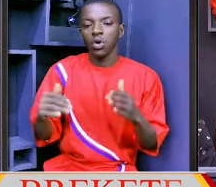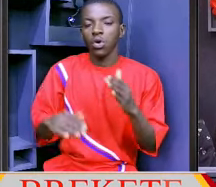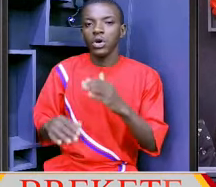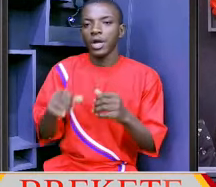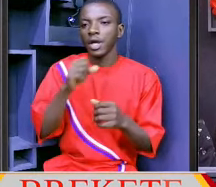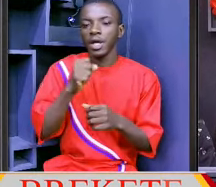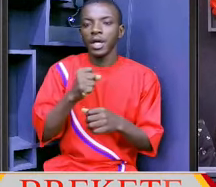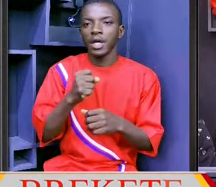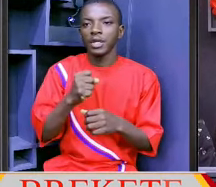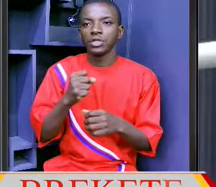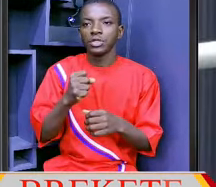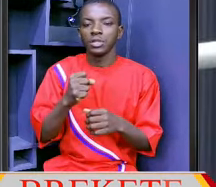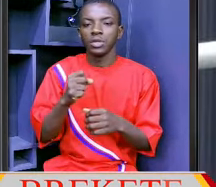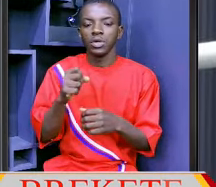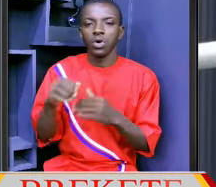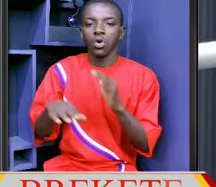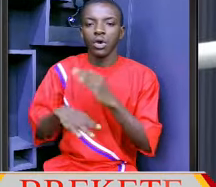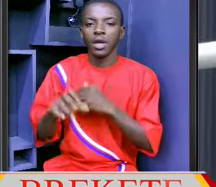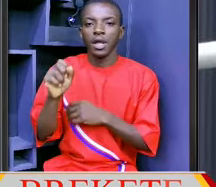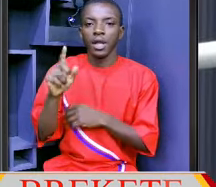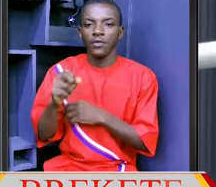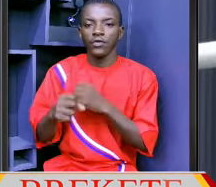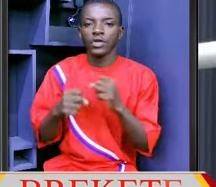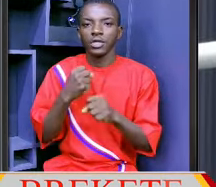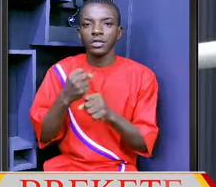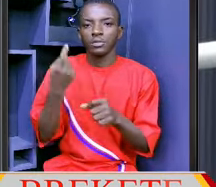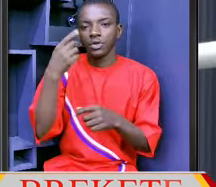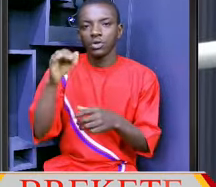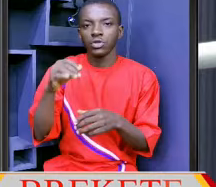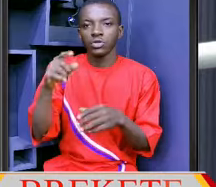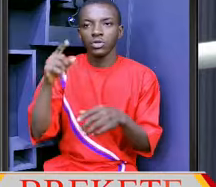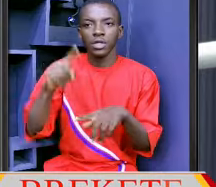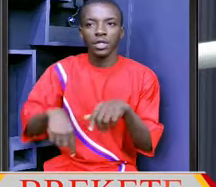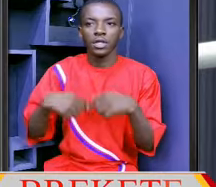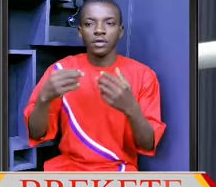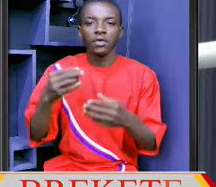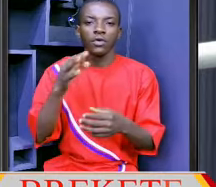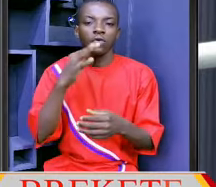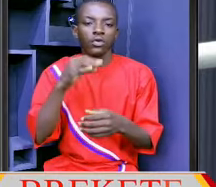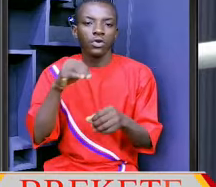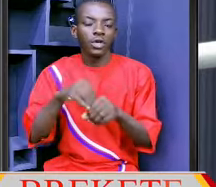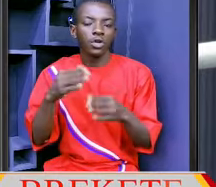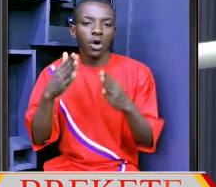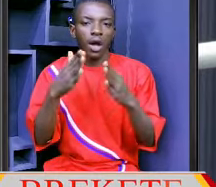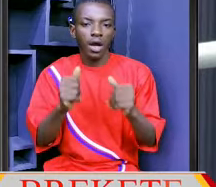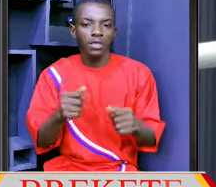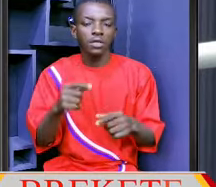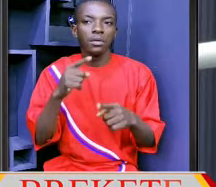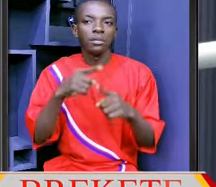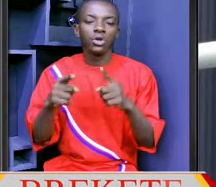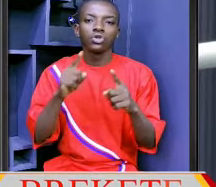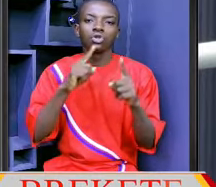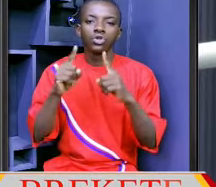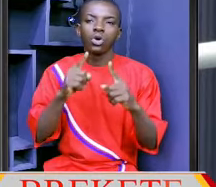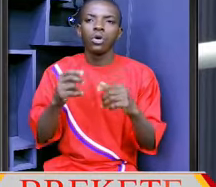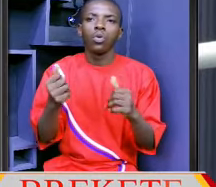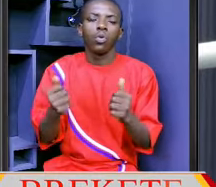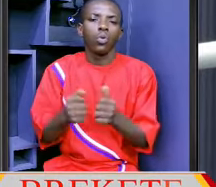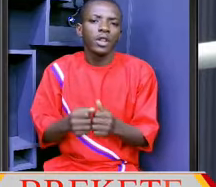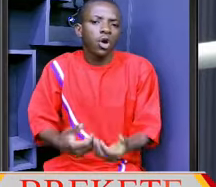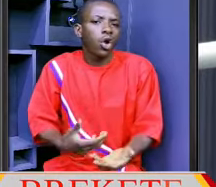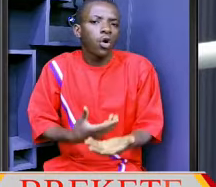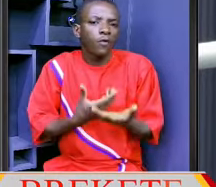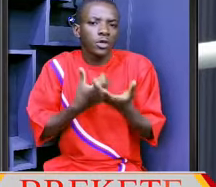11 years, marry out, now because you know if you give them food for your house. and you fit tokam with